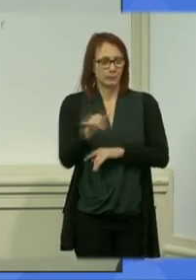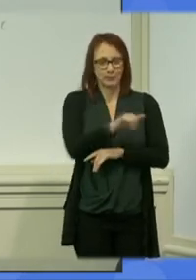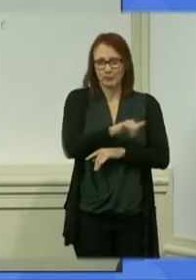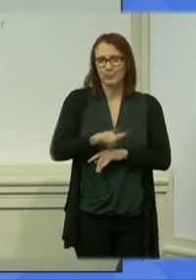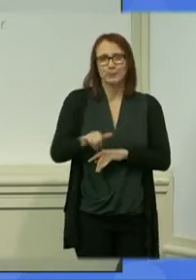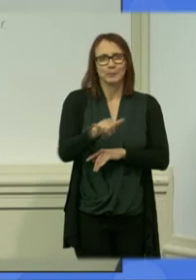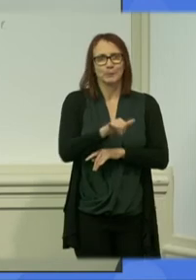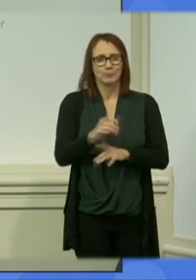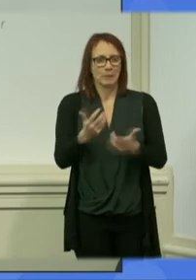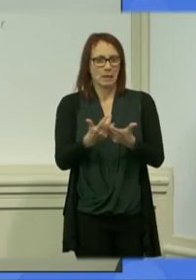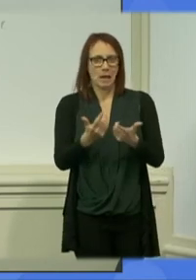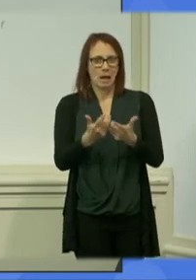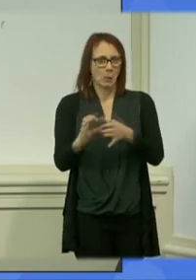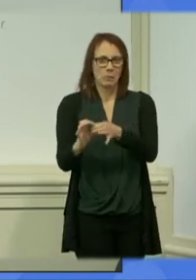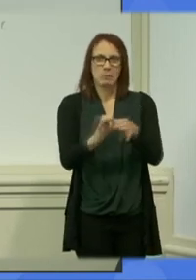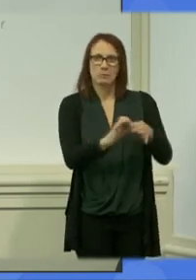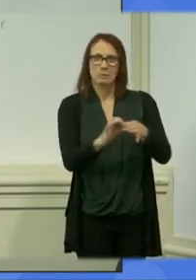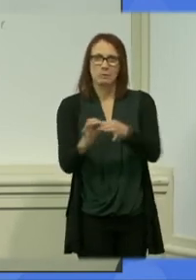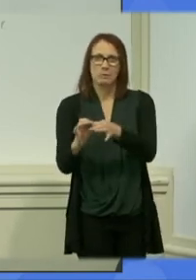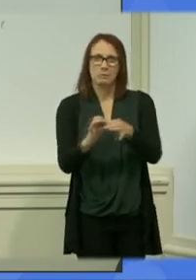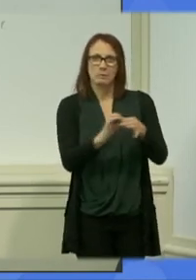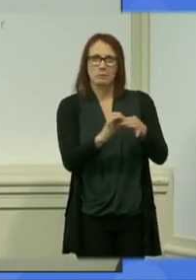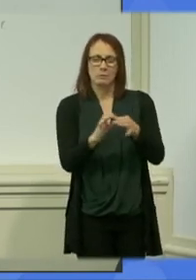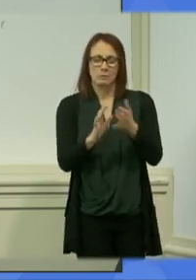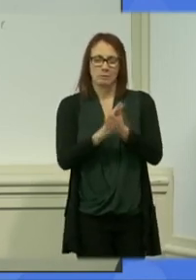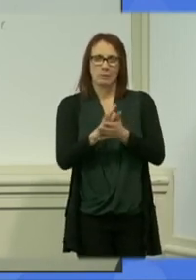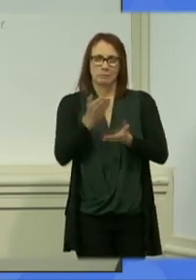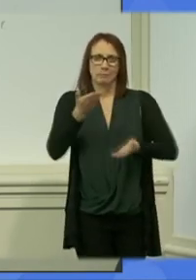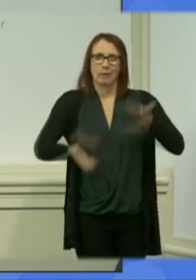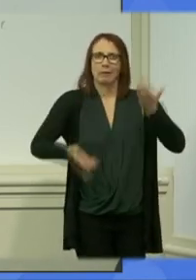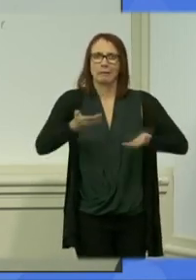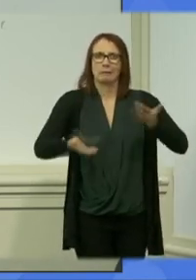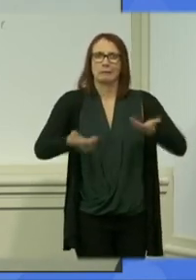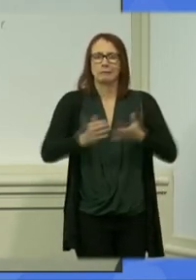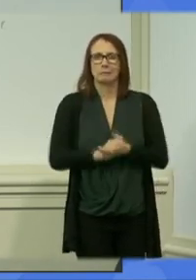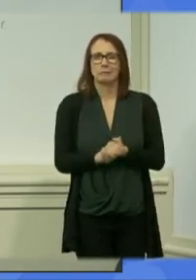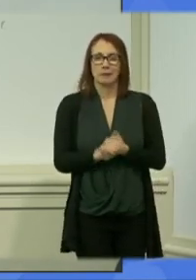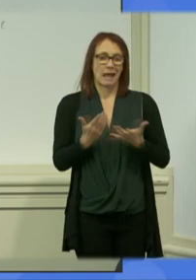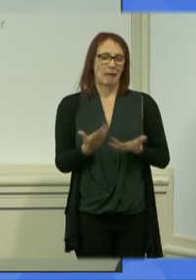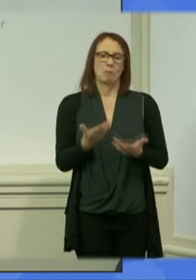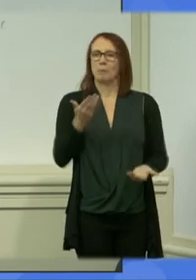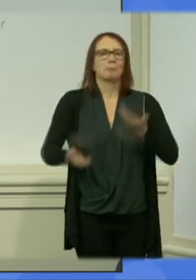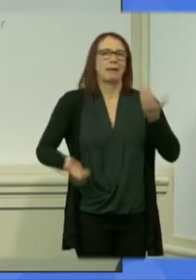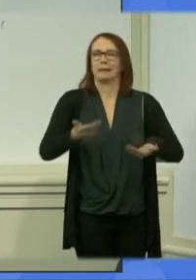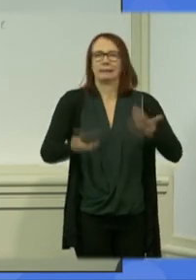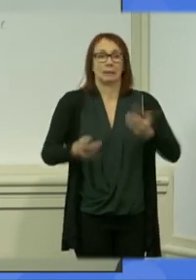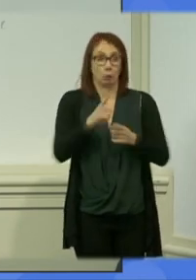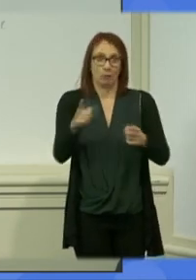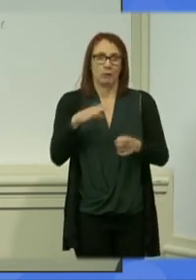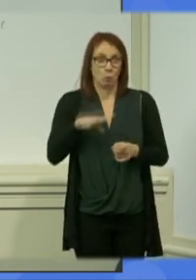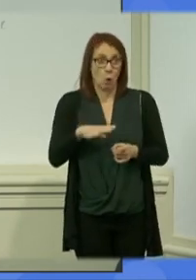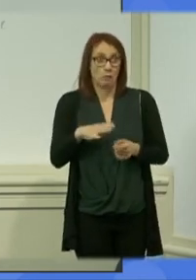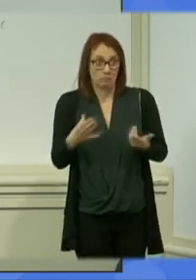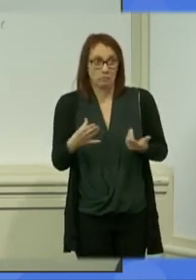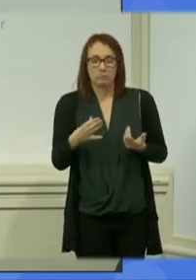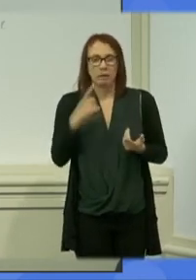taxes play across those, so that you get a balance, because we haven't got a balance just now. Well, assuming that you want a balance, but I think I would